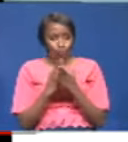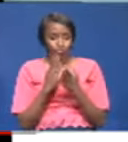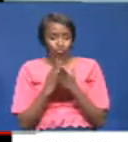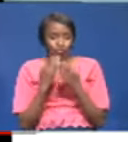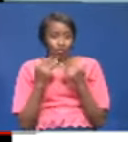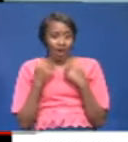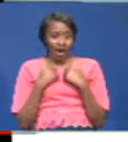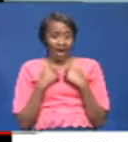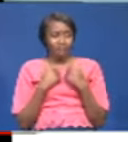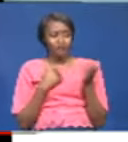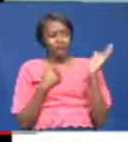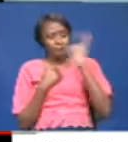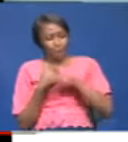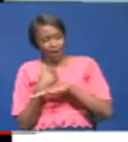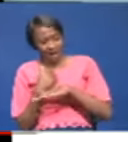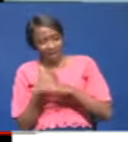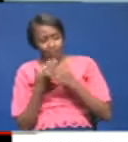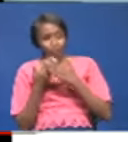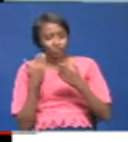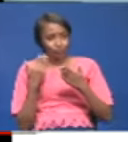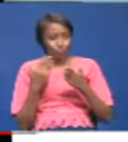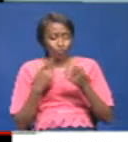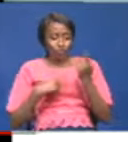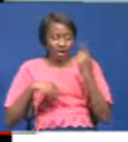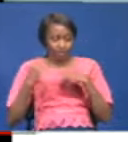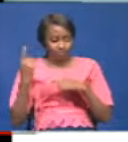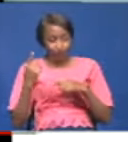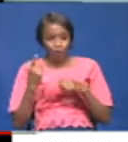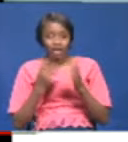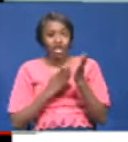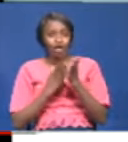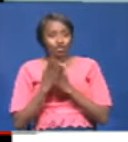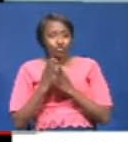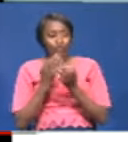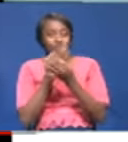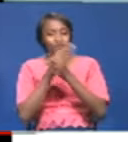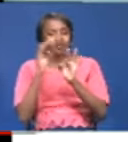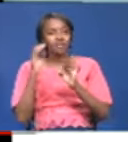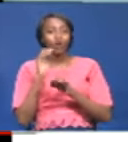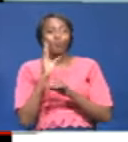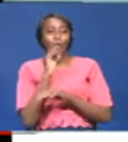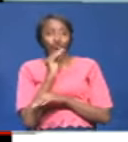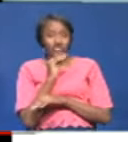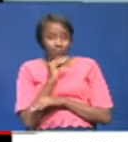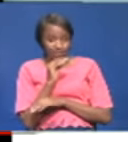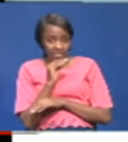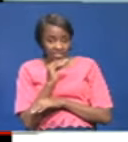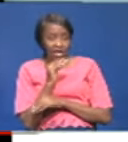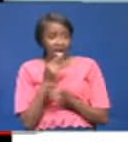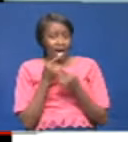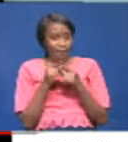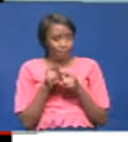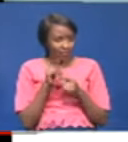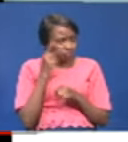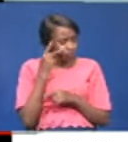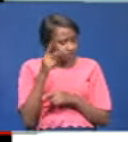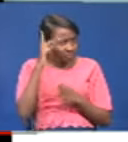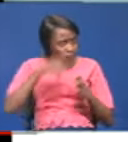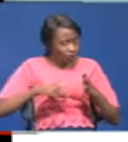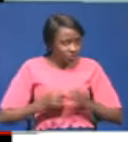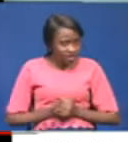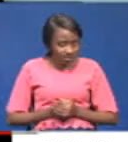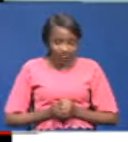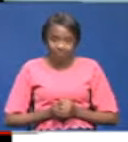going back on the gains we've made in freedom of speech. I mean, is that how you look at it? I don't want to, it's not good for